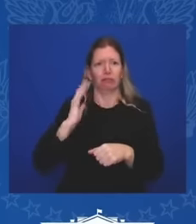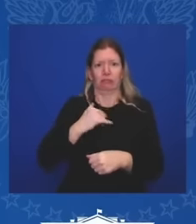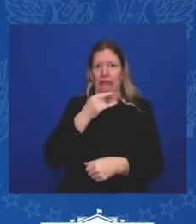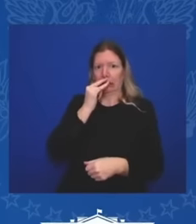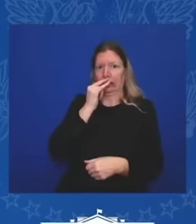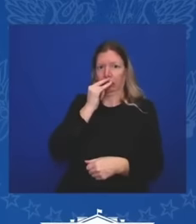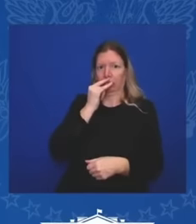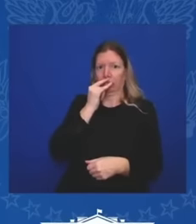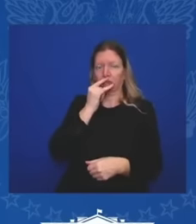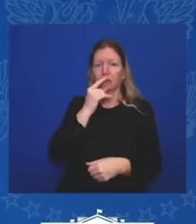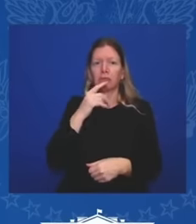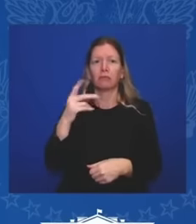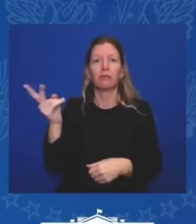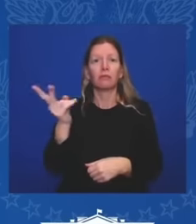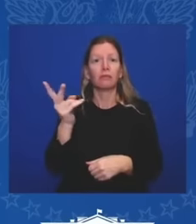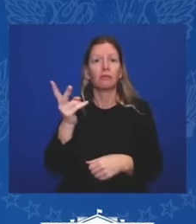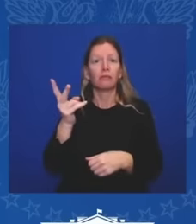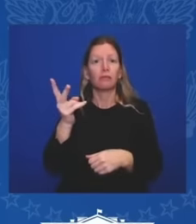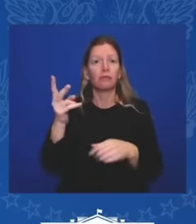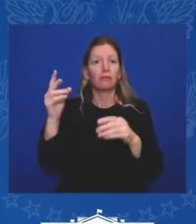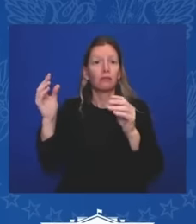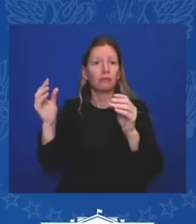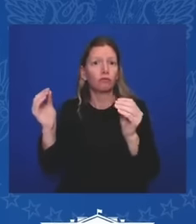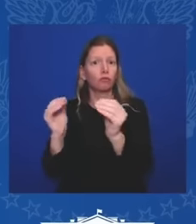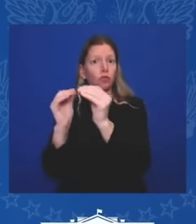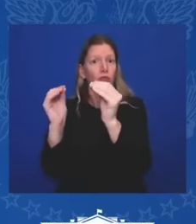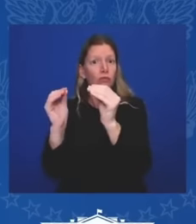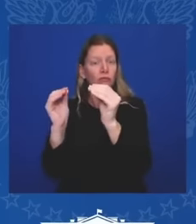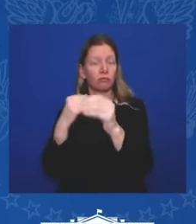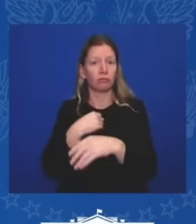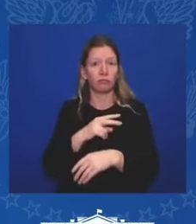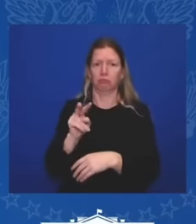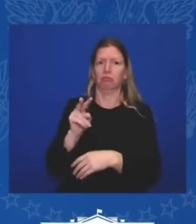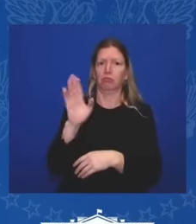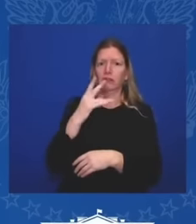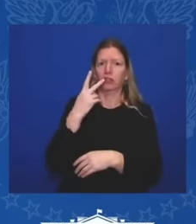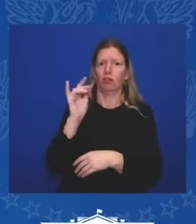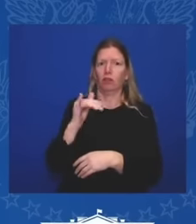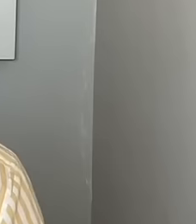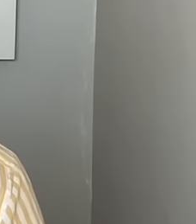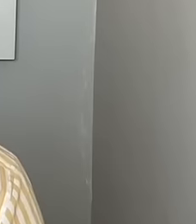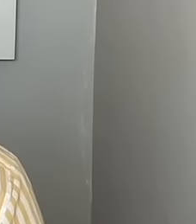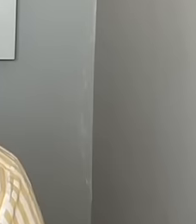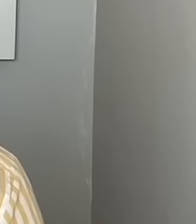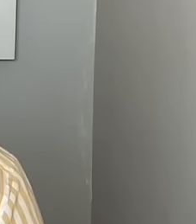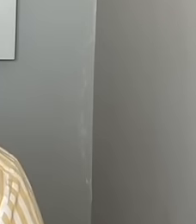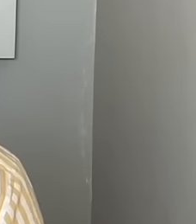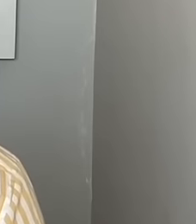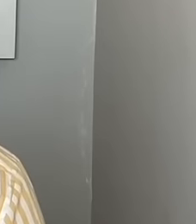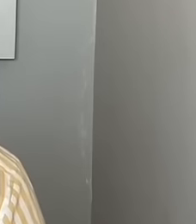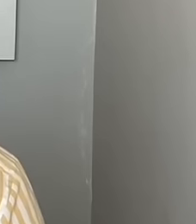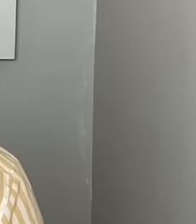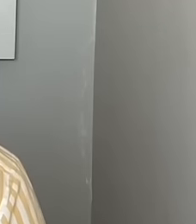simple. It's simple, Joey. They love one another. It's a simple proposition. So this is